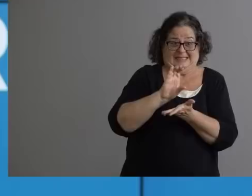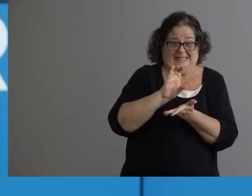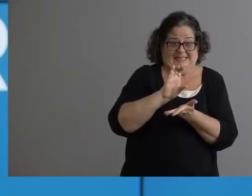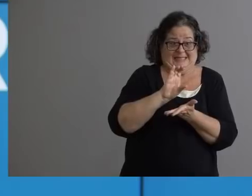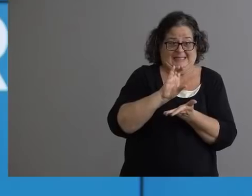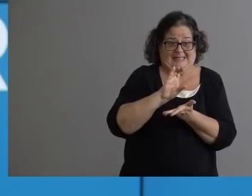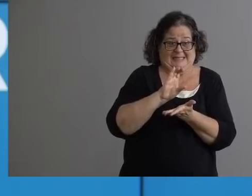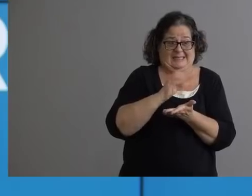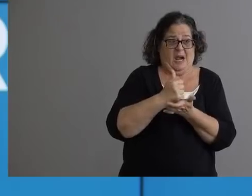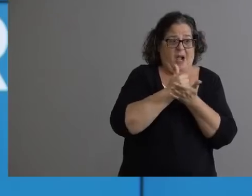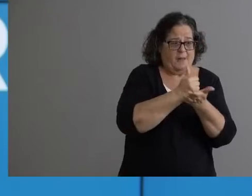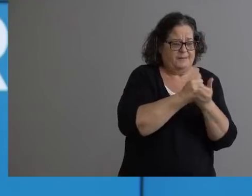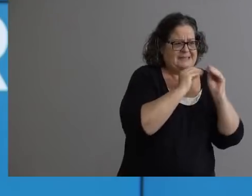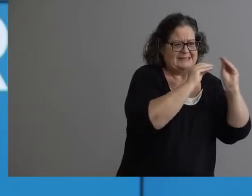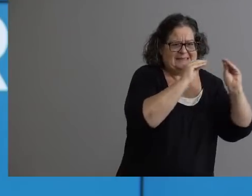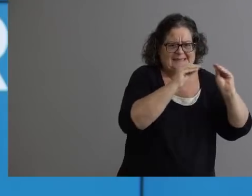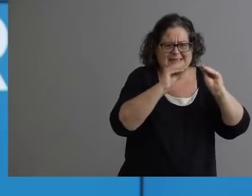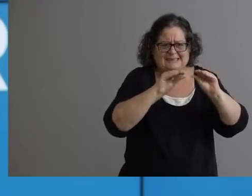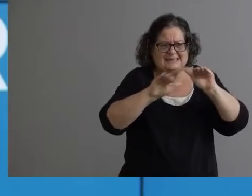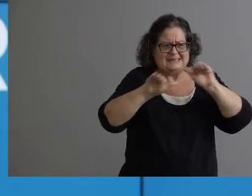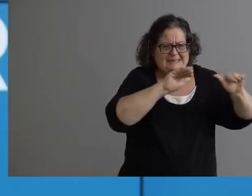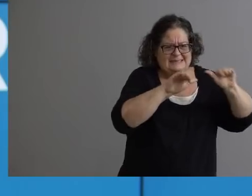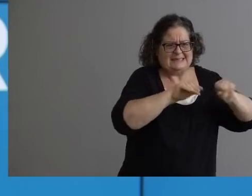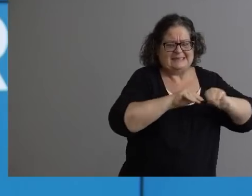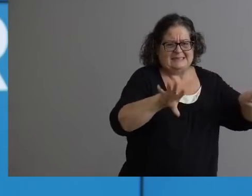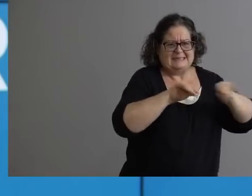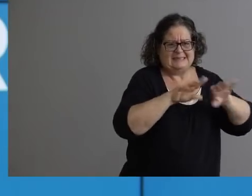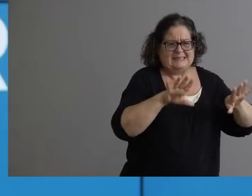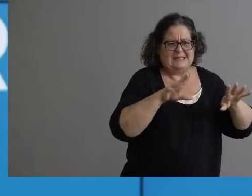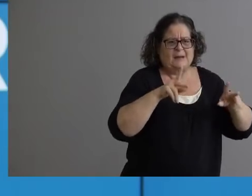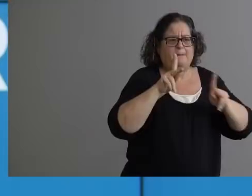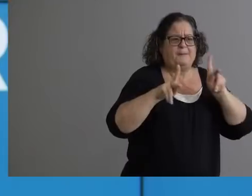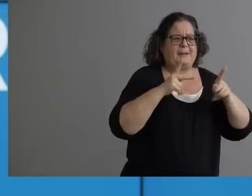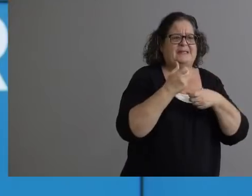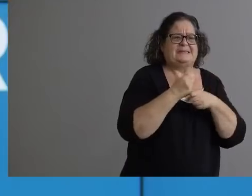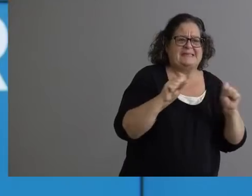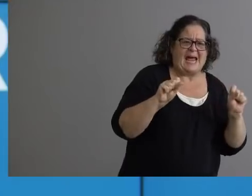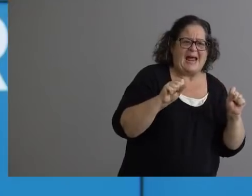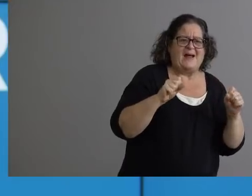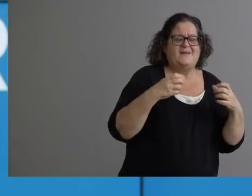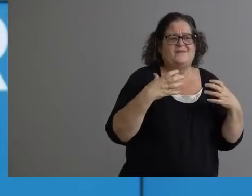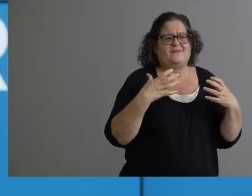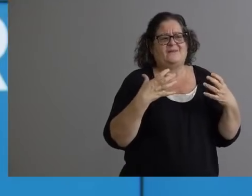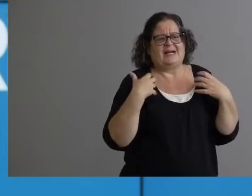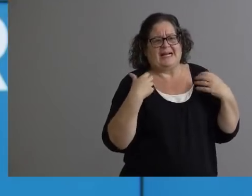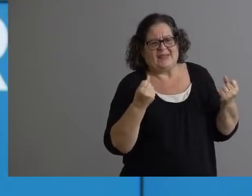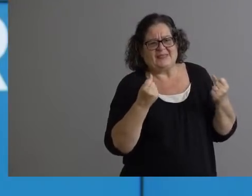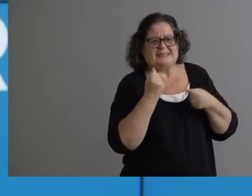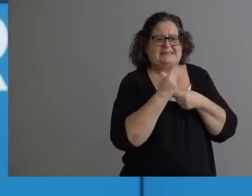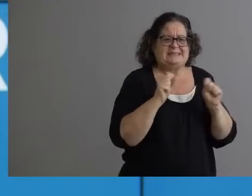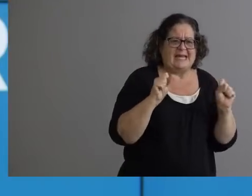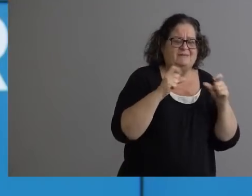people wearing masks. The state's responded really well. I think it's somewhere north of